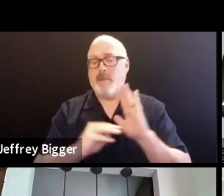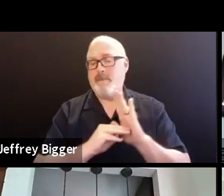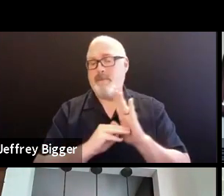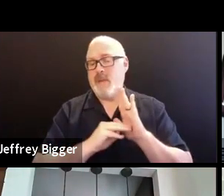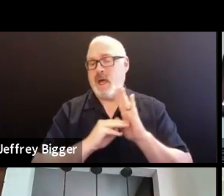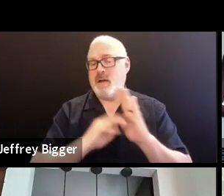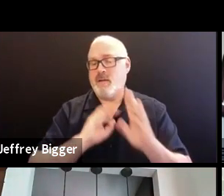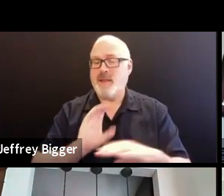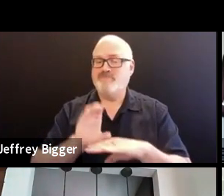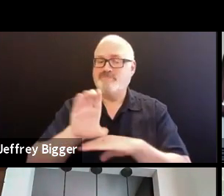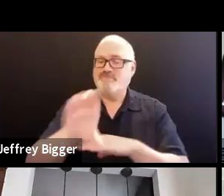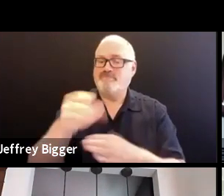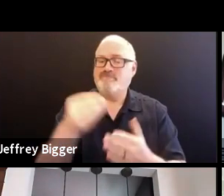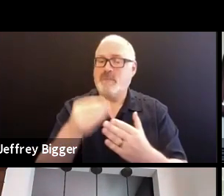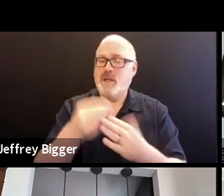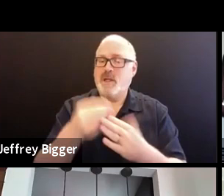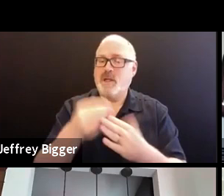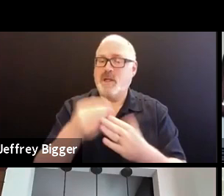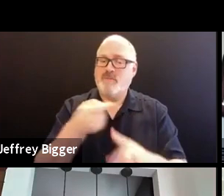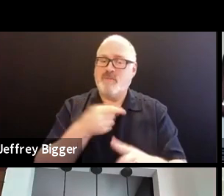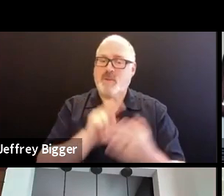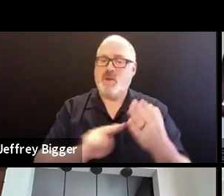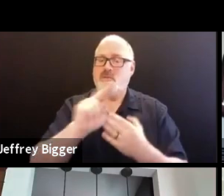allocate funds at the university.